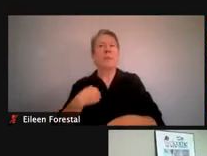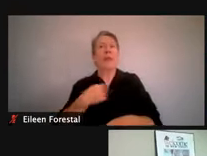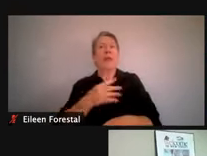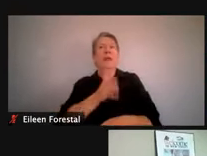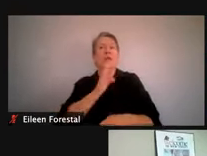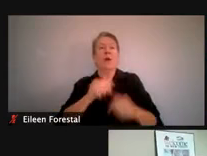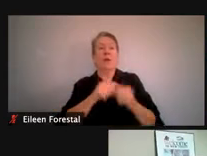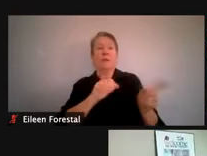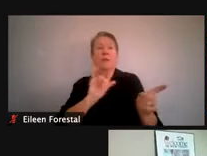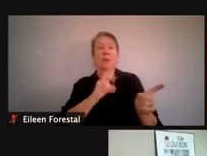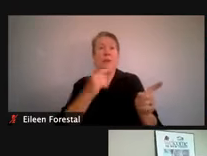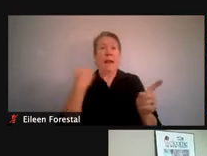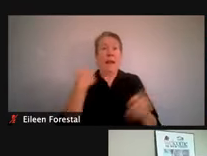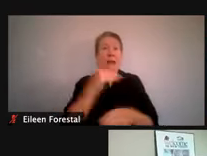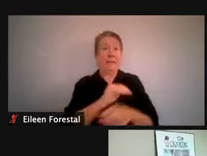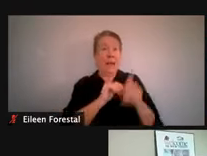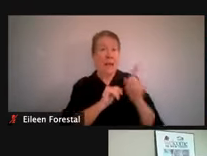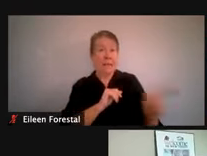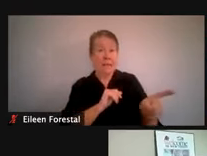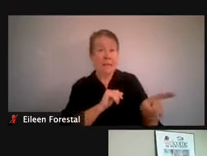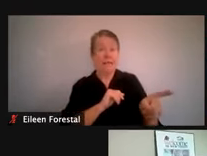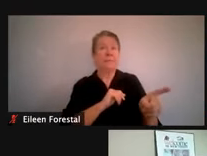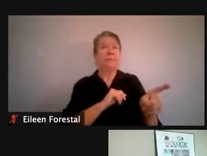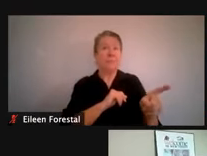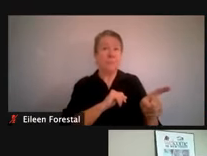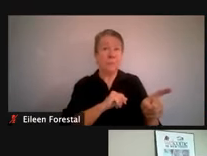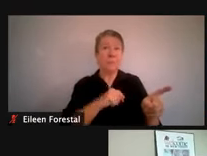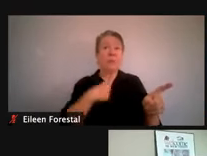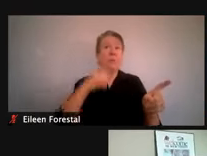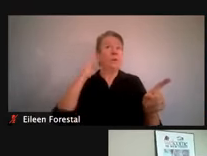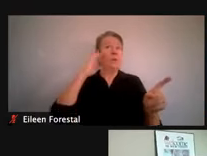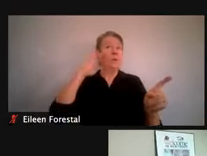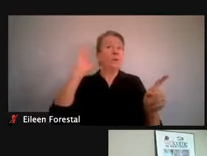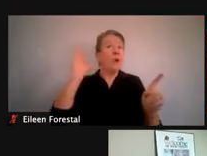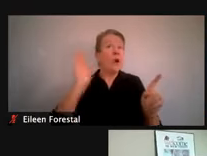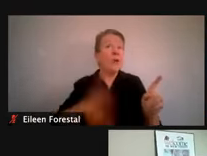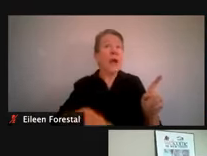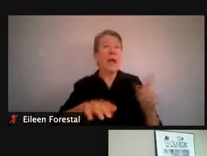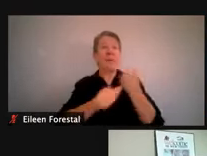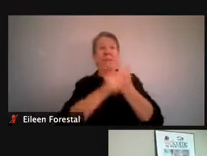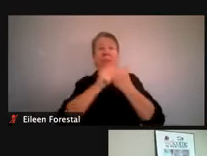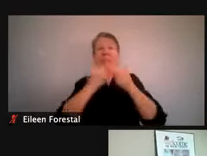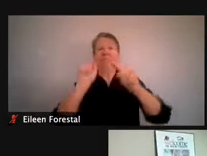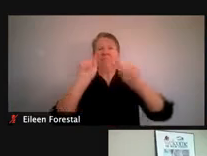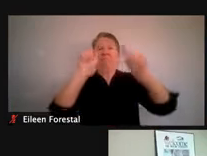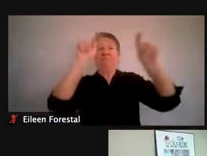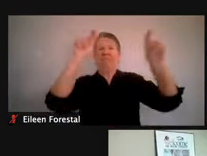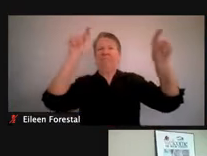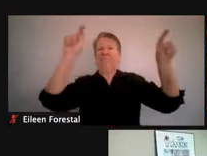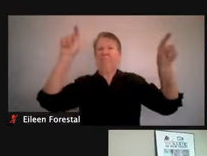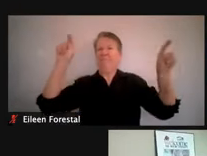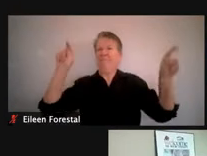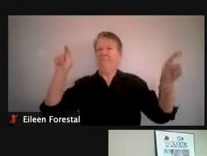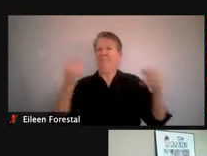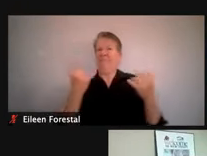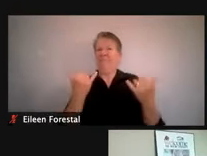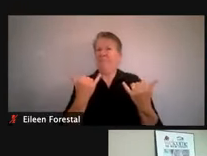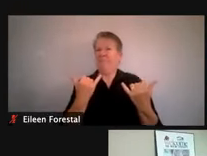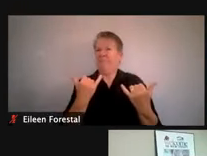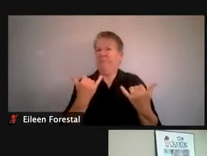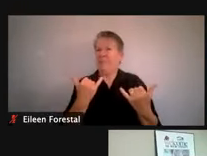making sure that you were all aware that the threat was out there. And then also we supported by the NJ.com, the New Jersey Cybersecurity